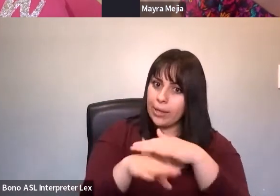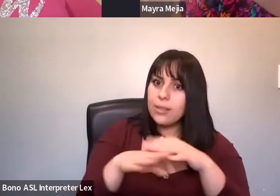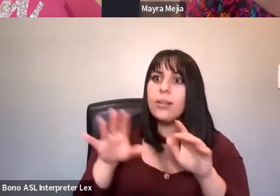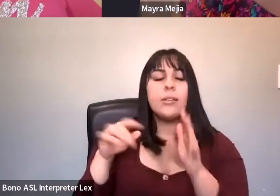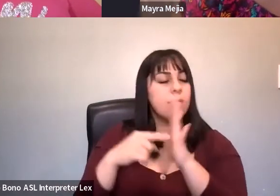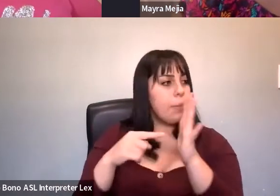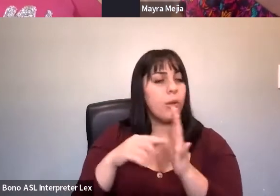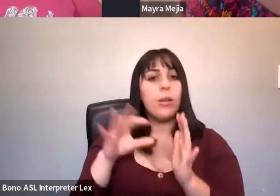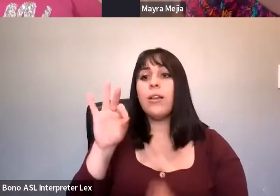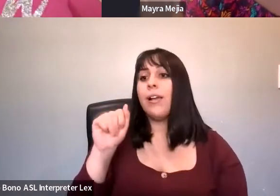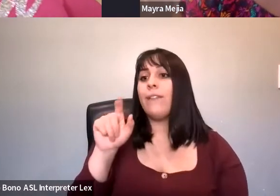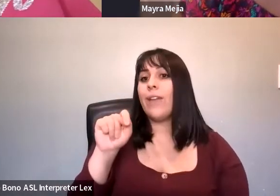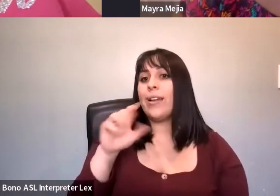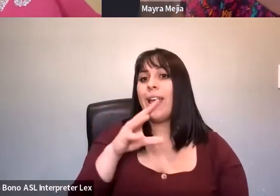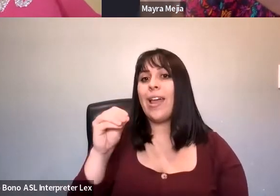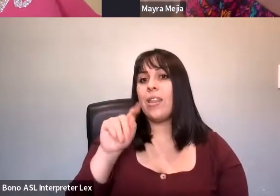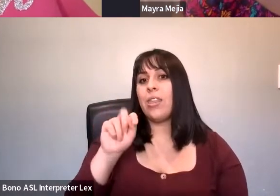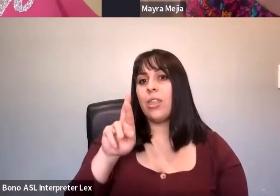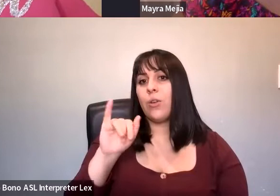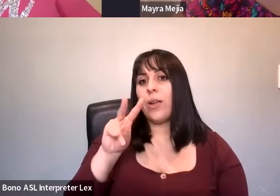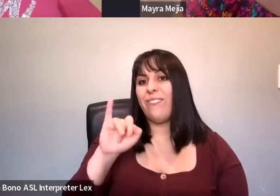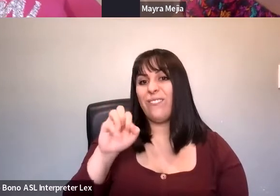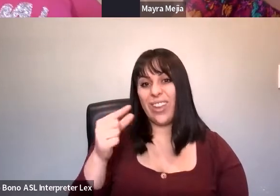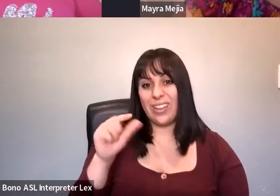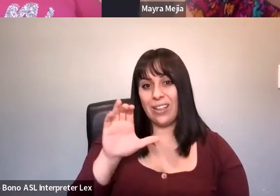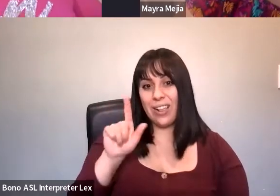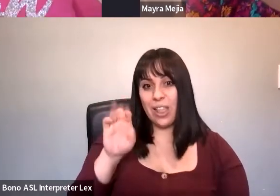the Fat and Thriving Club, which I love that title, by the way.